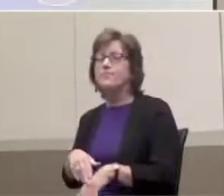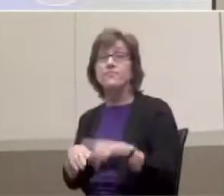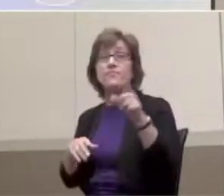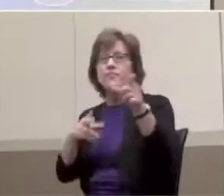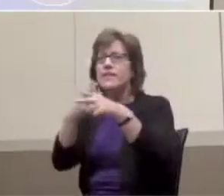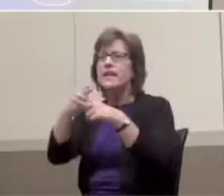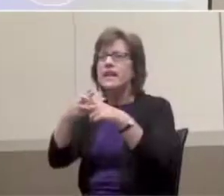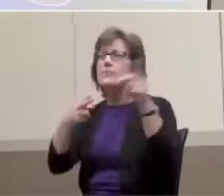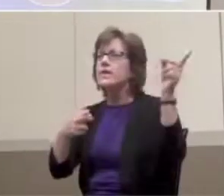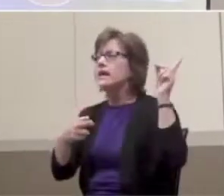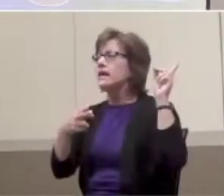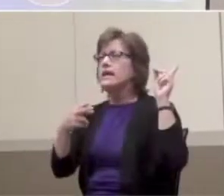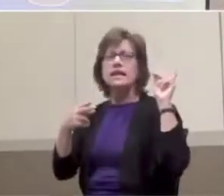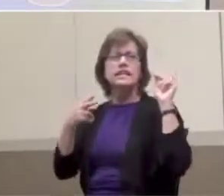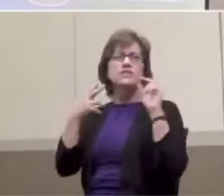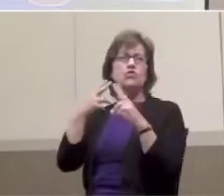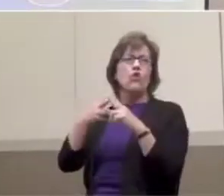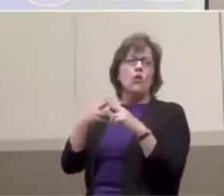It's called